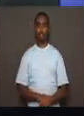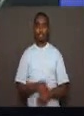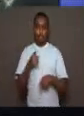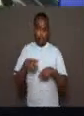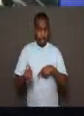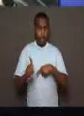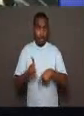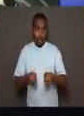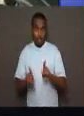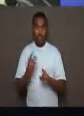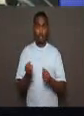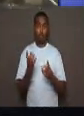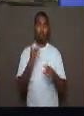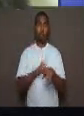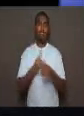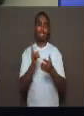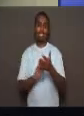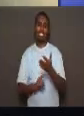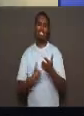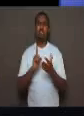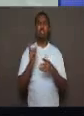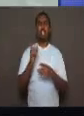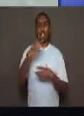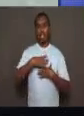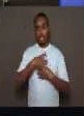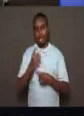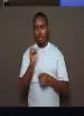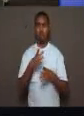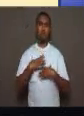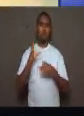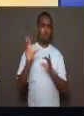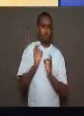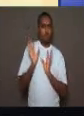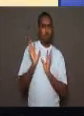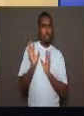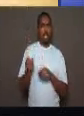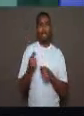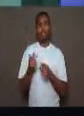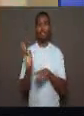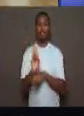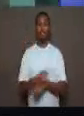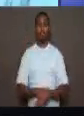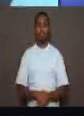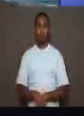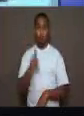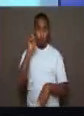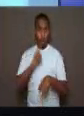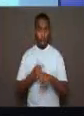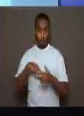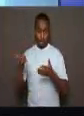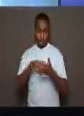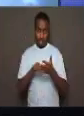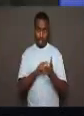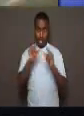Critics always list the reasons why they like or do not like a film. Once we read the